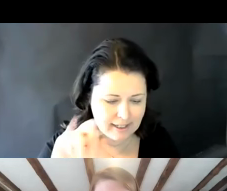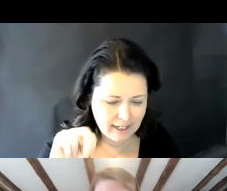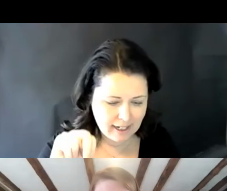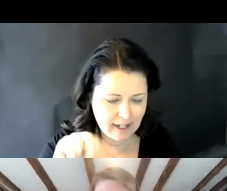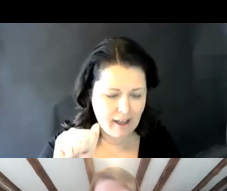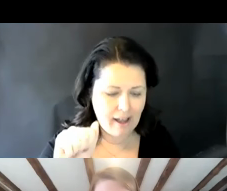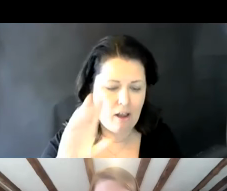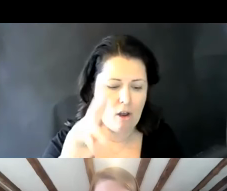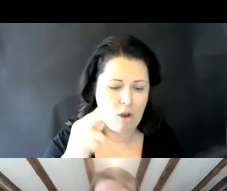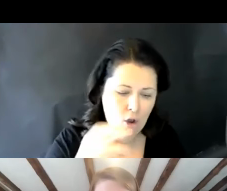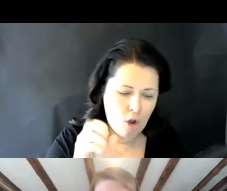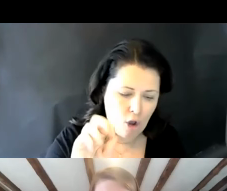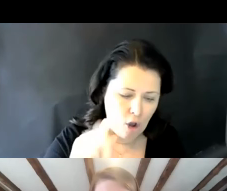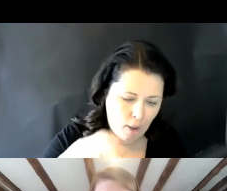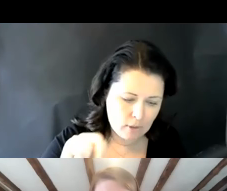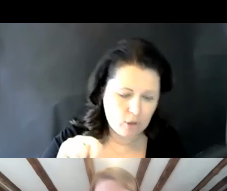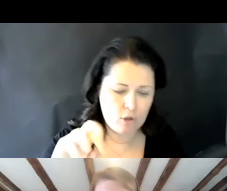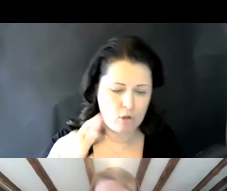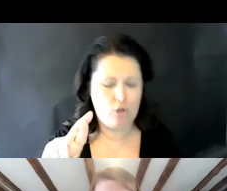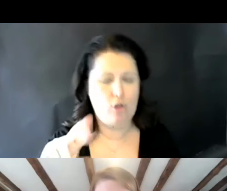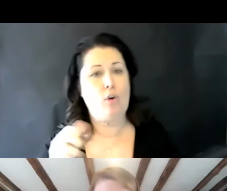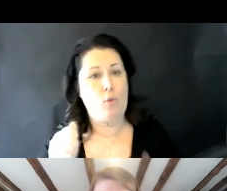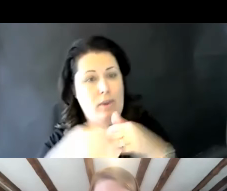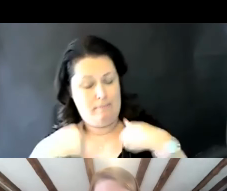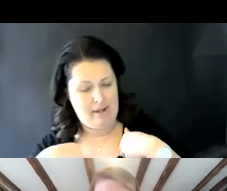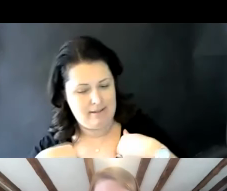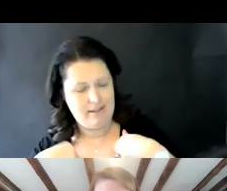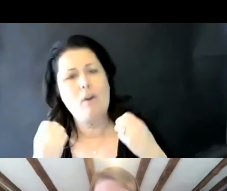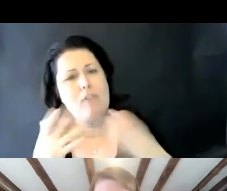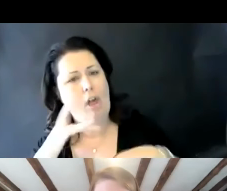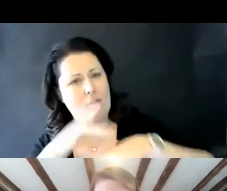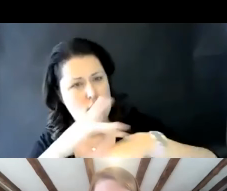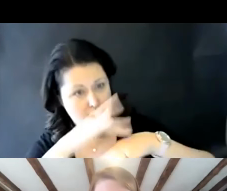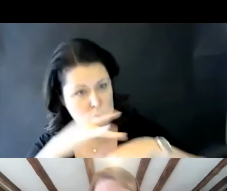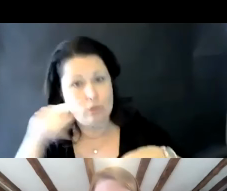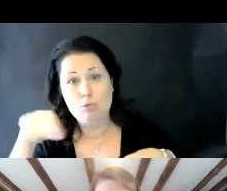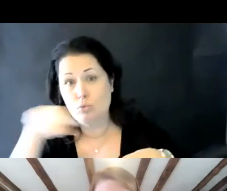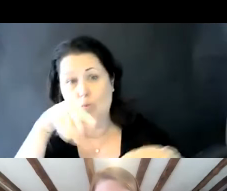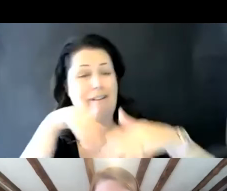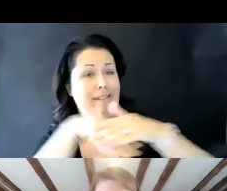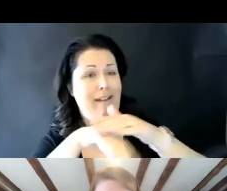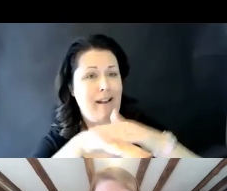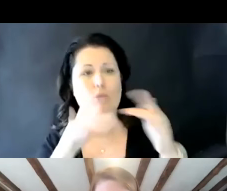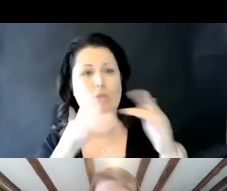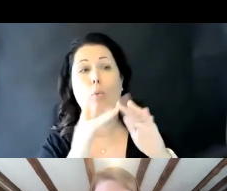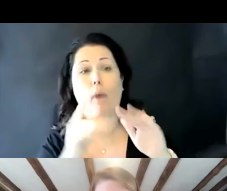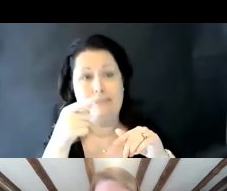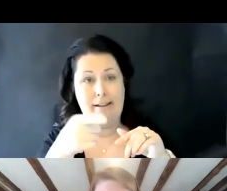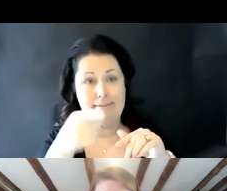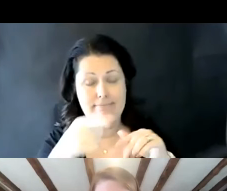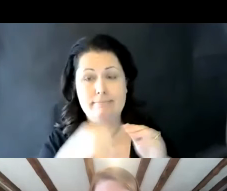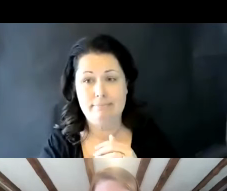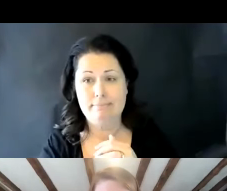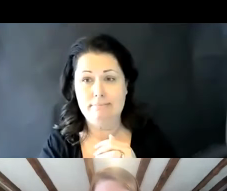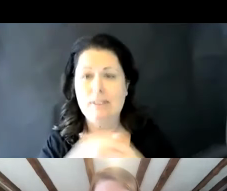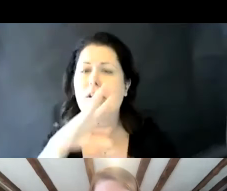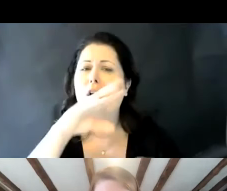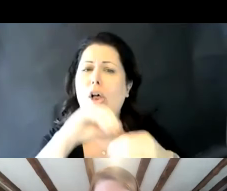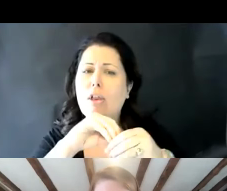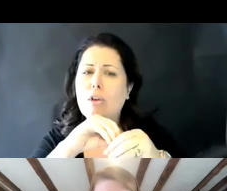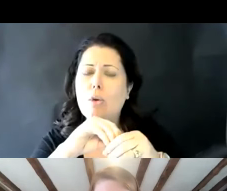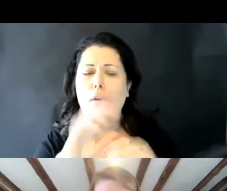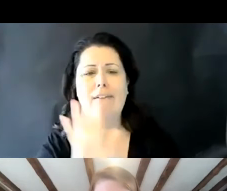with myself, and we have a number of resources that you can access through the website, including archived